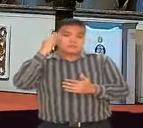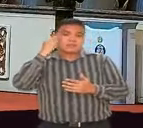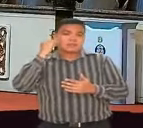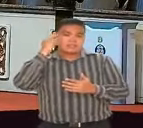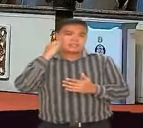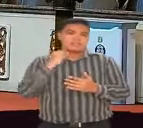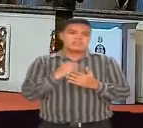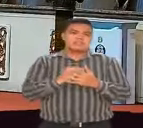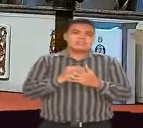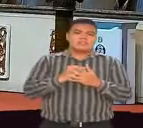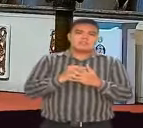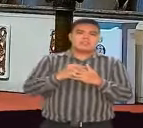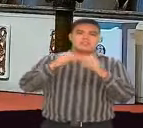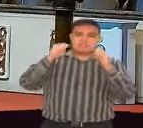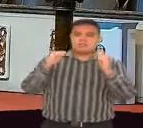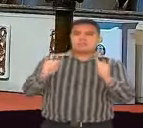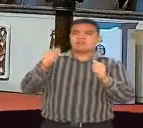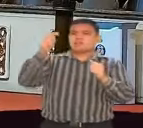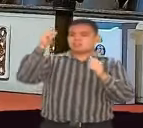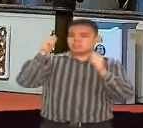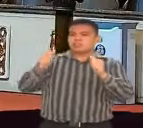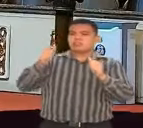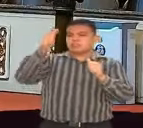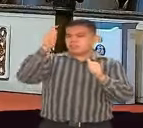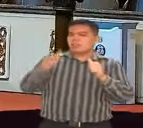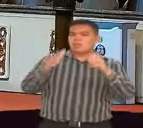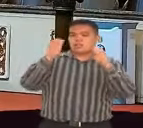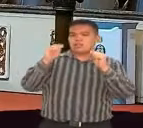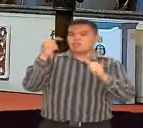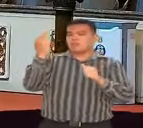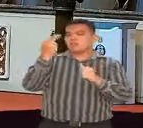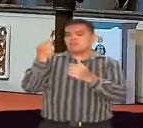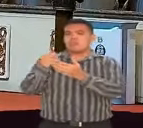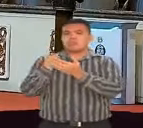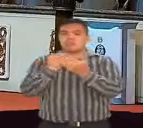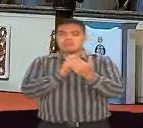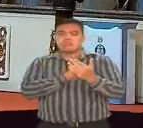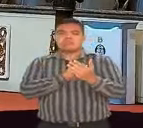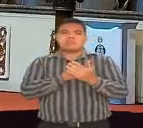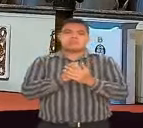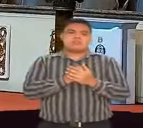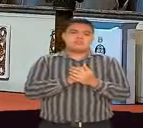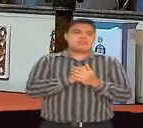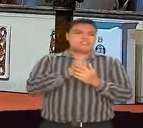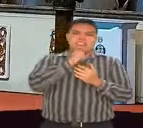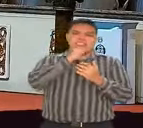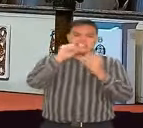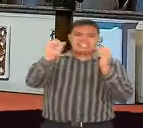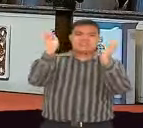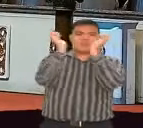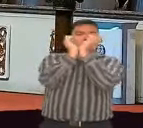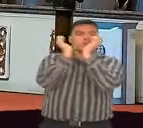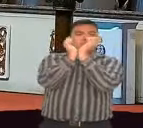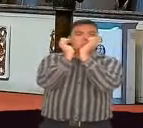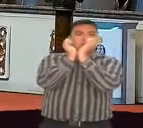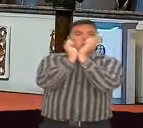to me apart from His Word, which is the final authority. But woman tay problema ni ana, ayaw lang tagkagapos ni